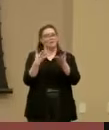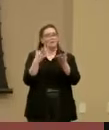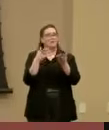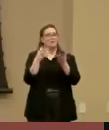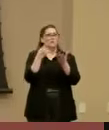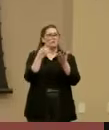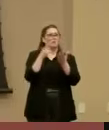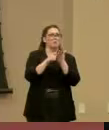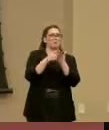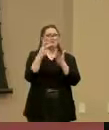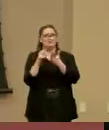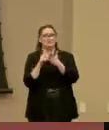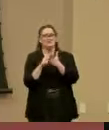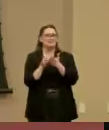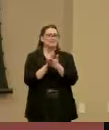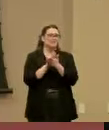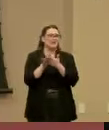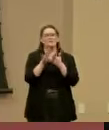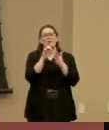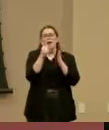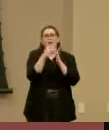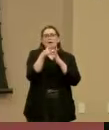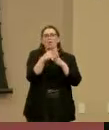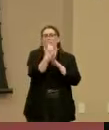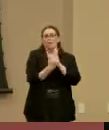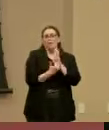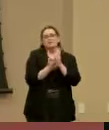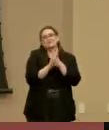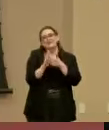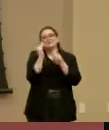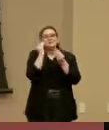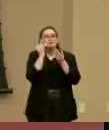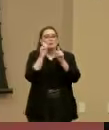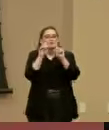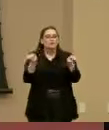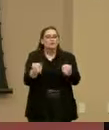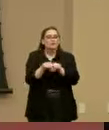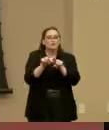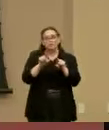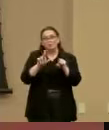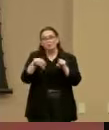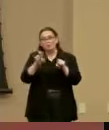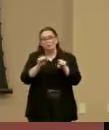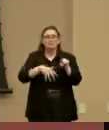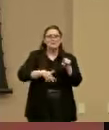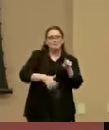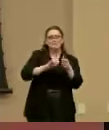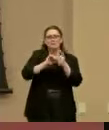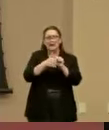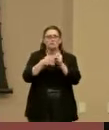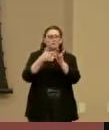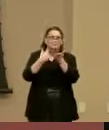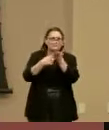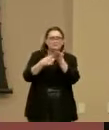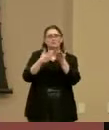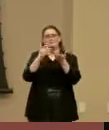Really nice guidelines, not guidelines, sorry, just a nice informational handout about how to look at lupus and pregnancy. And again, these are